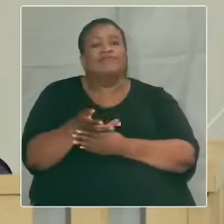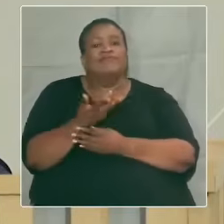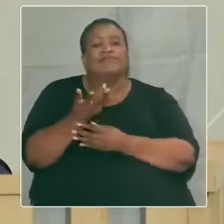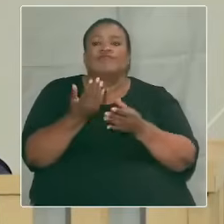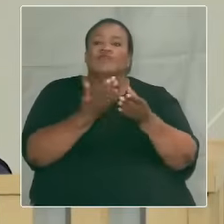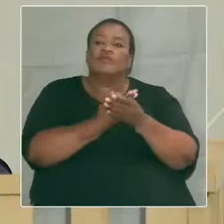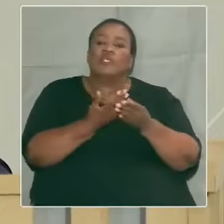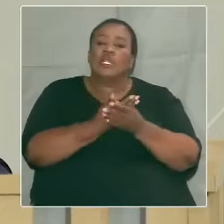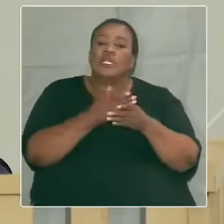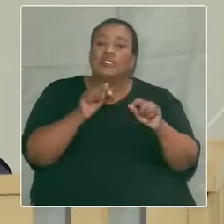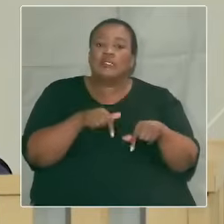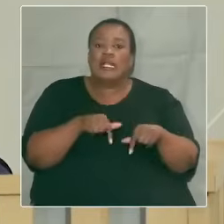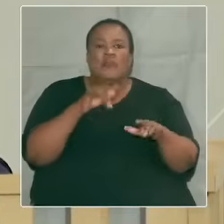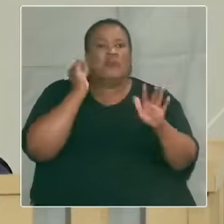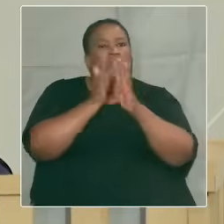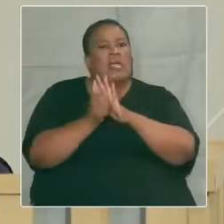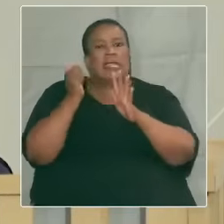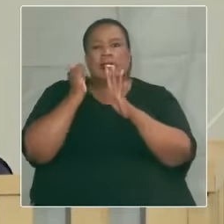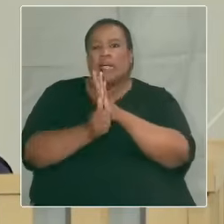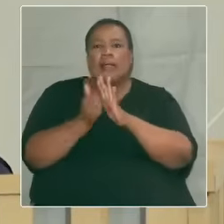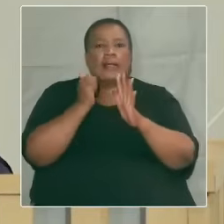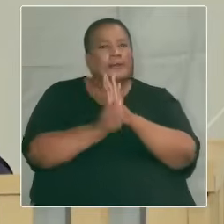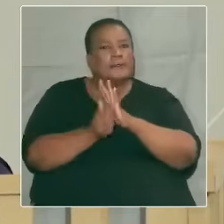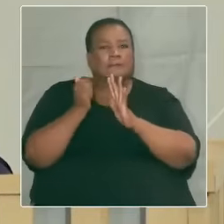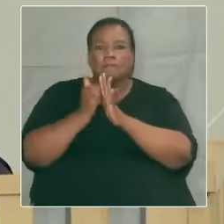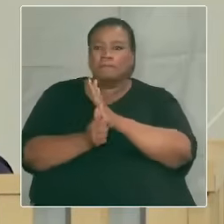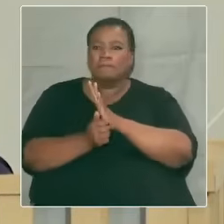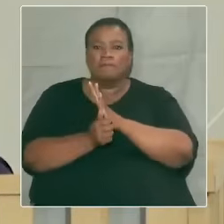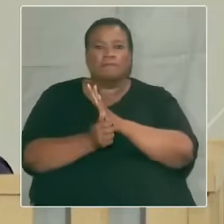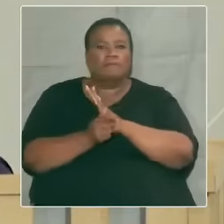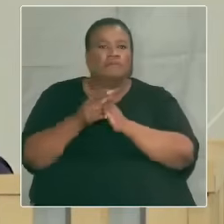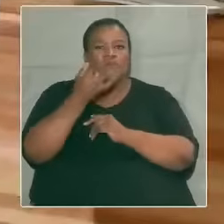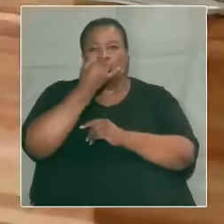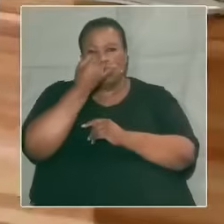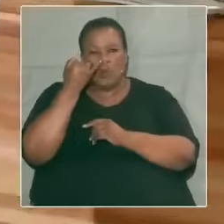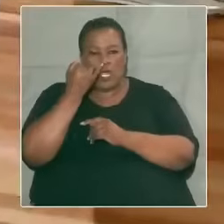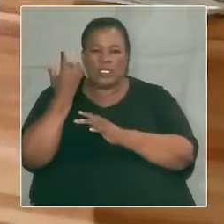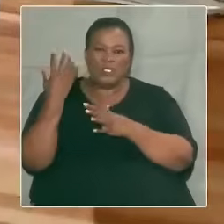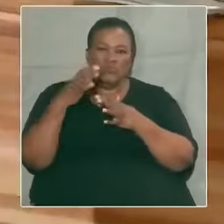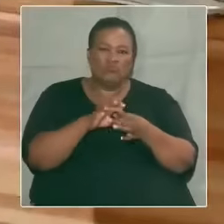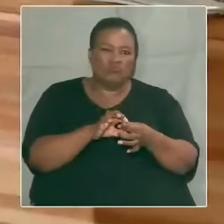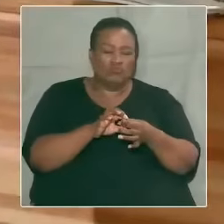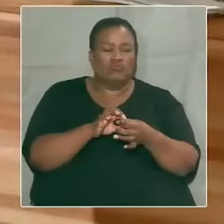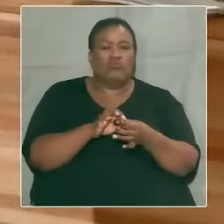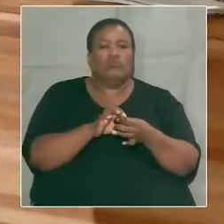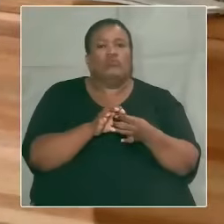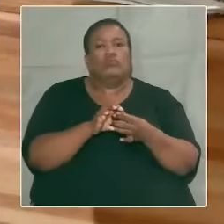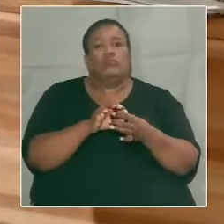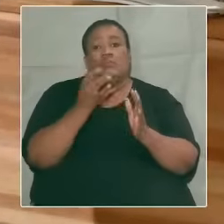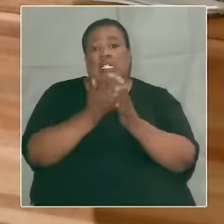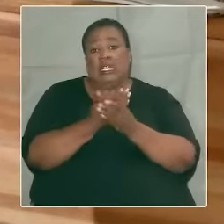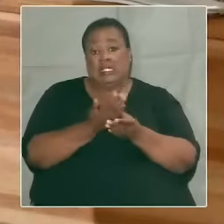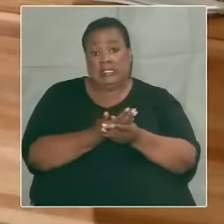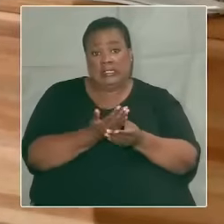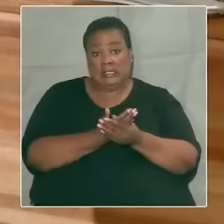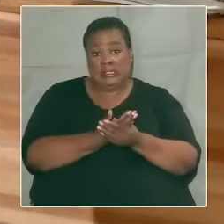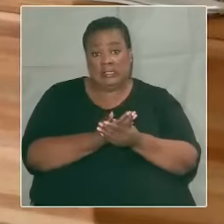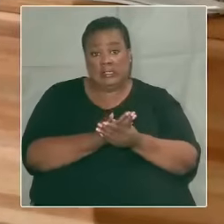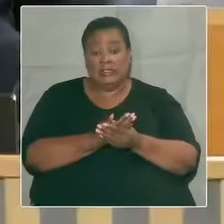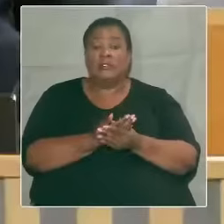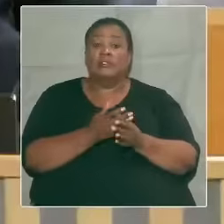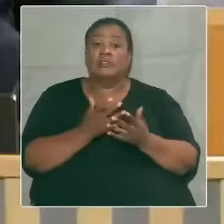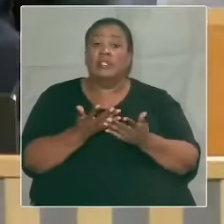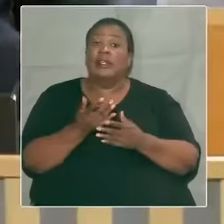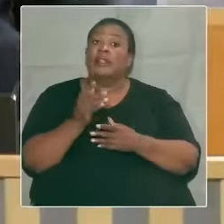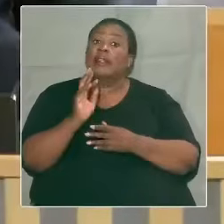cases of murders and drugs related, which